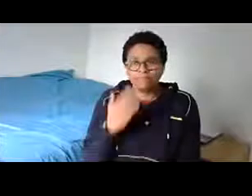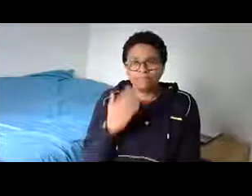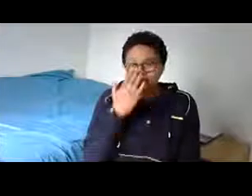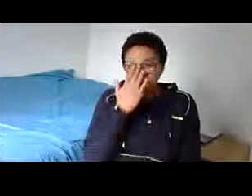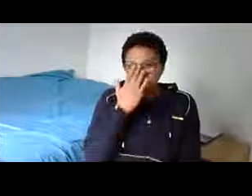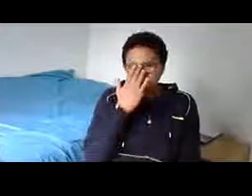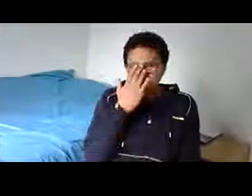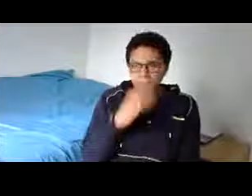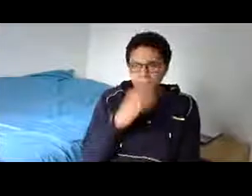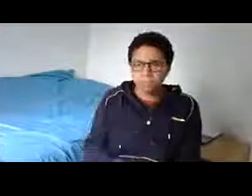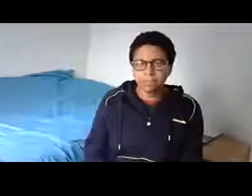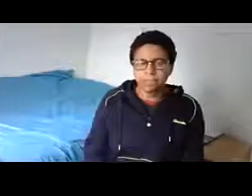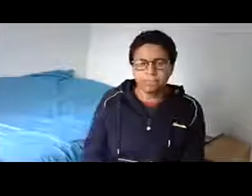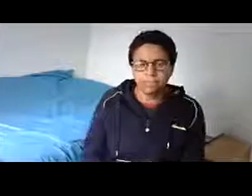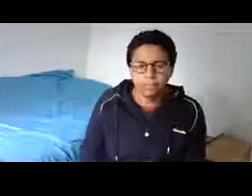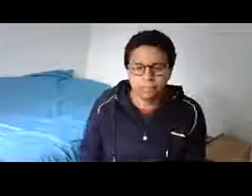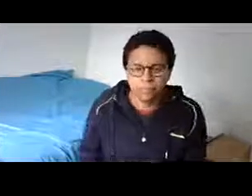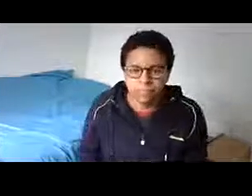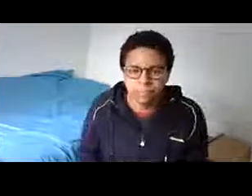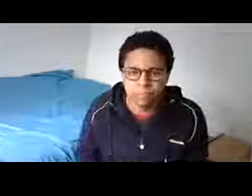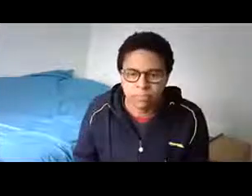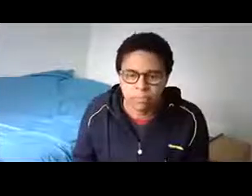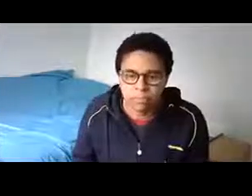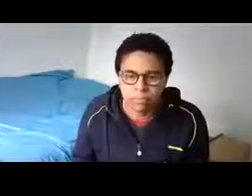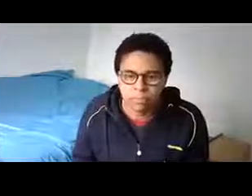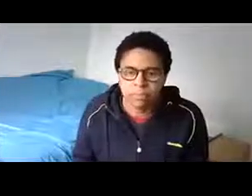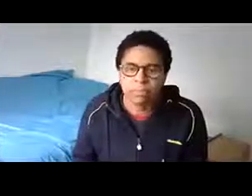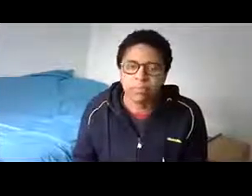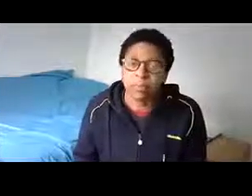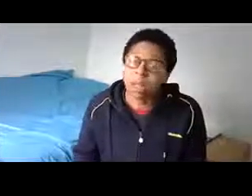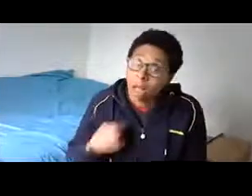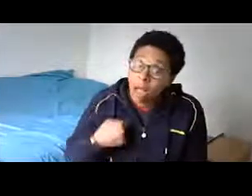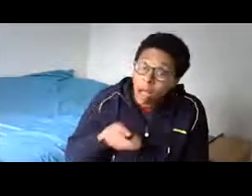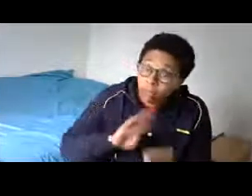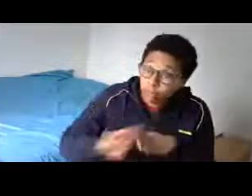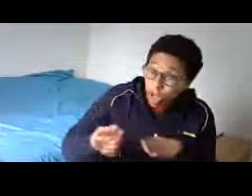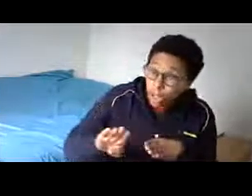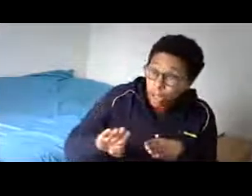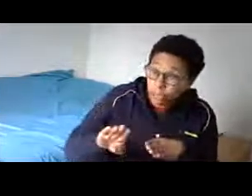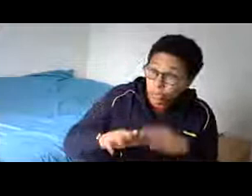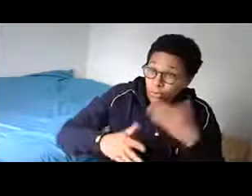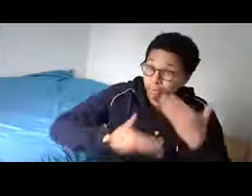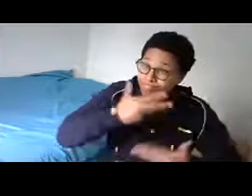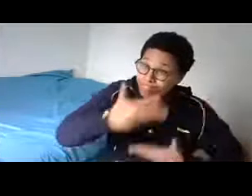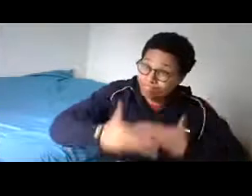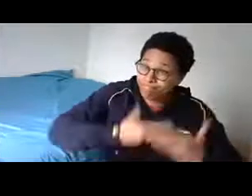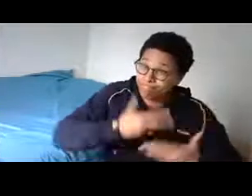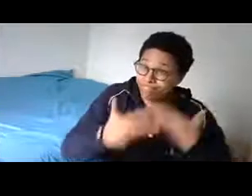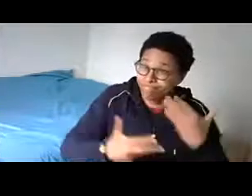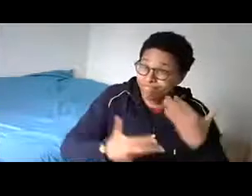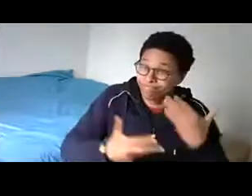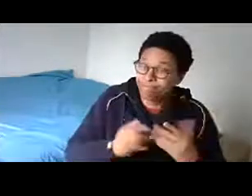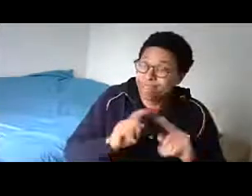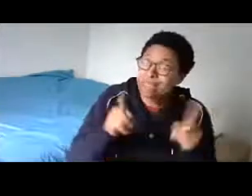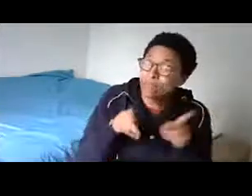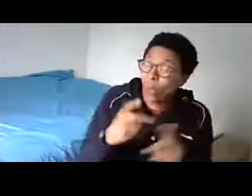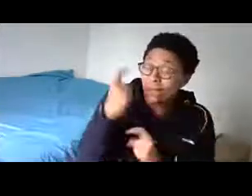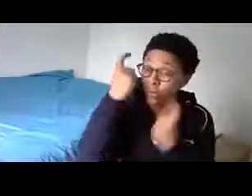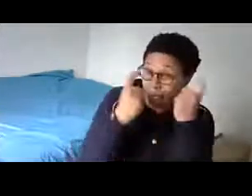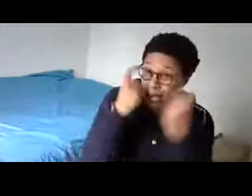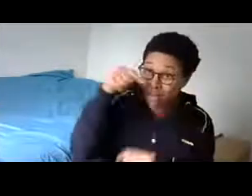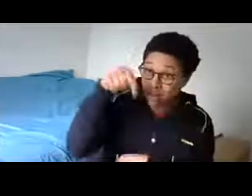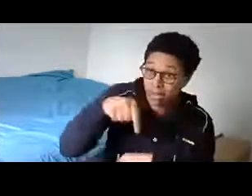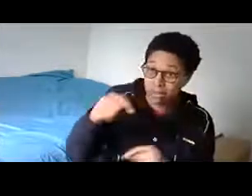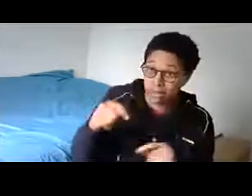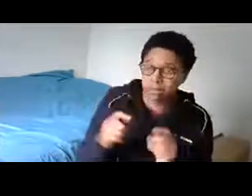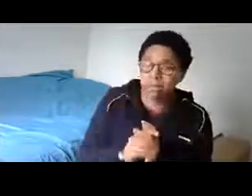And so this, I try to set out some ways to think about it. So anything you have